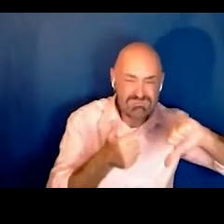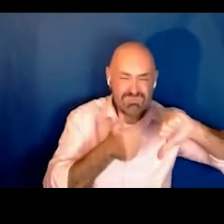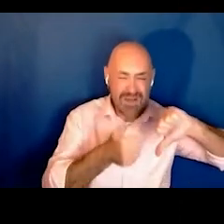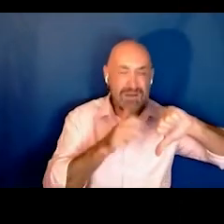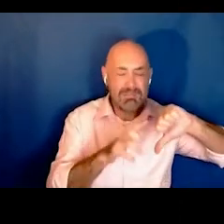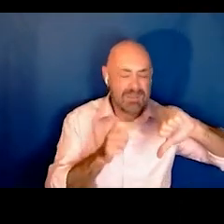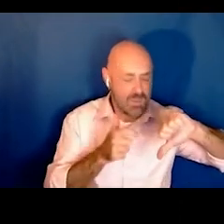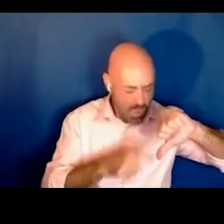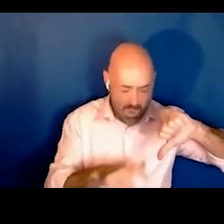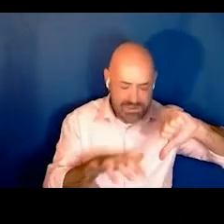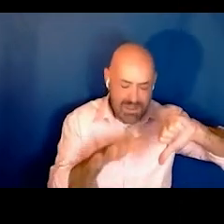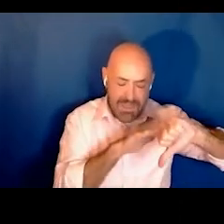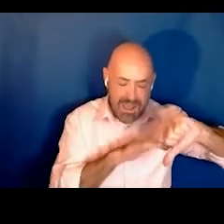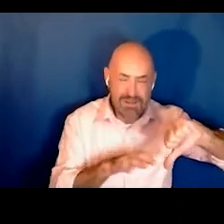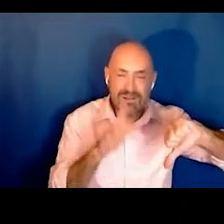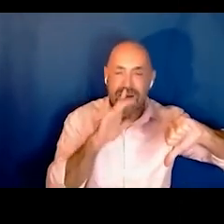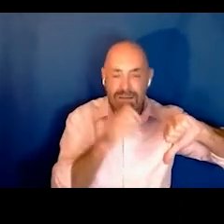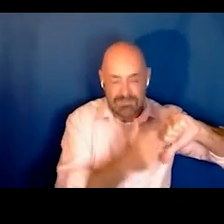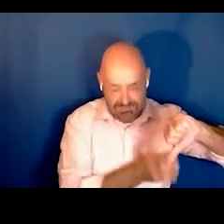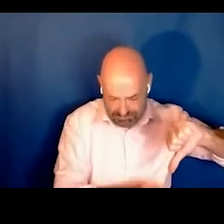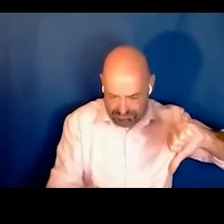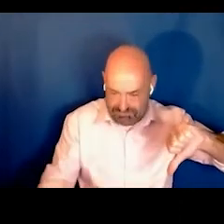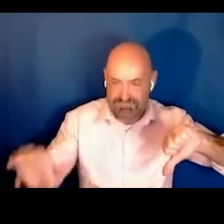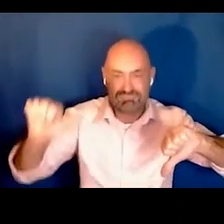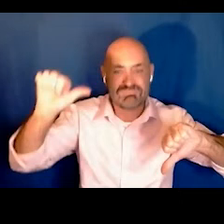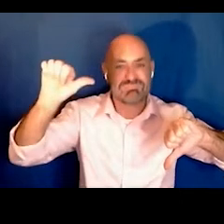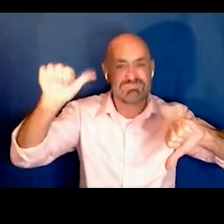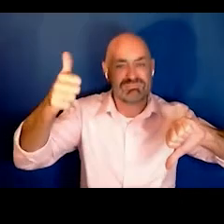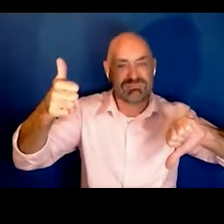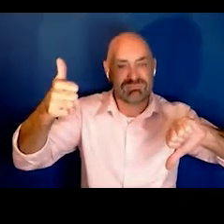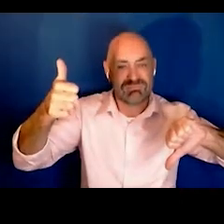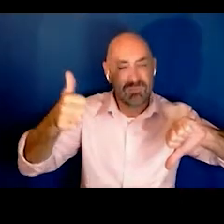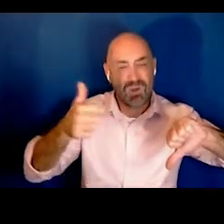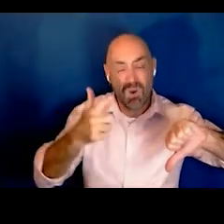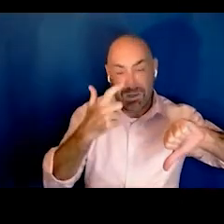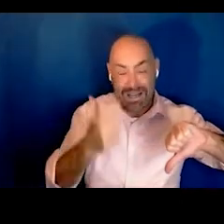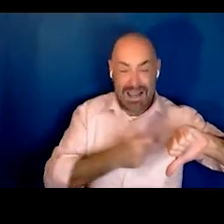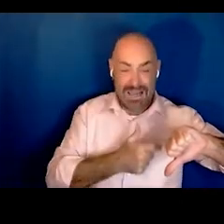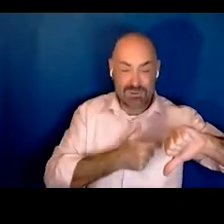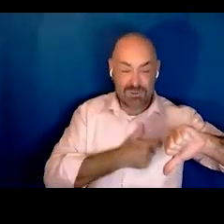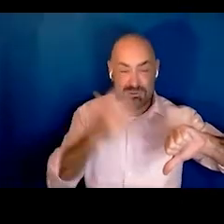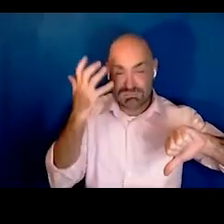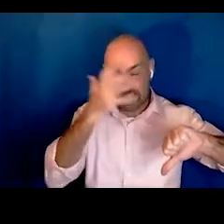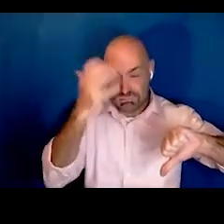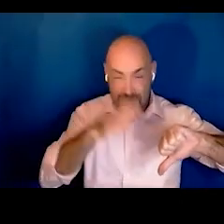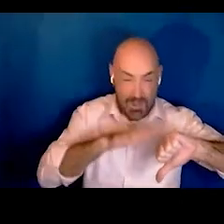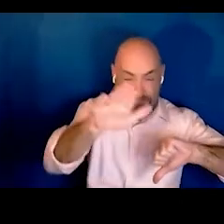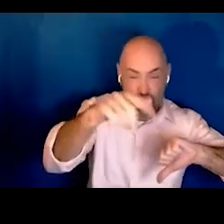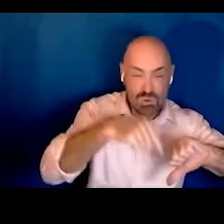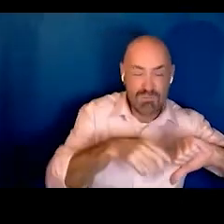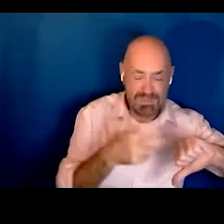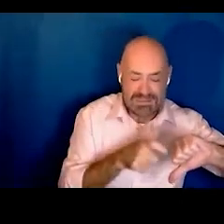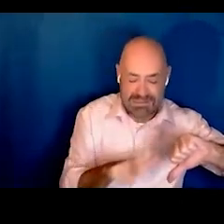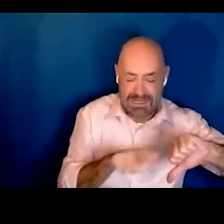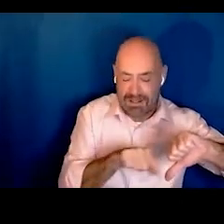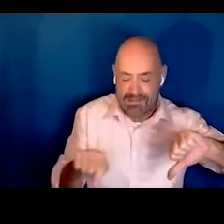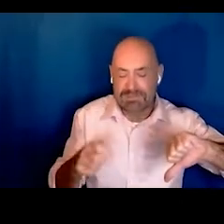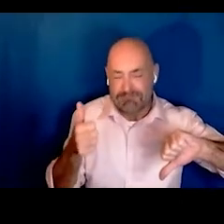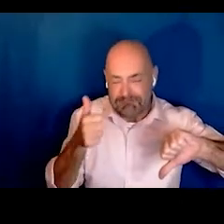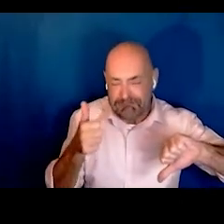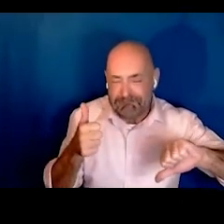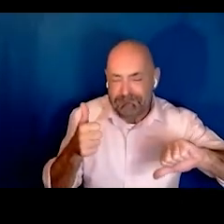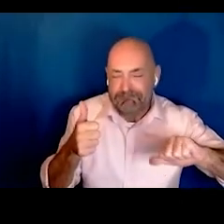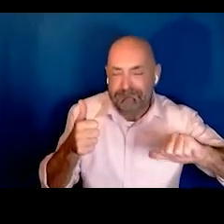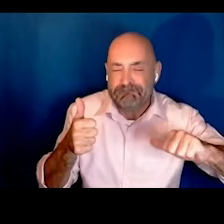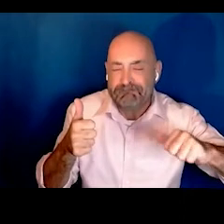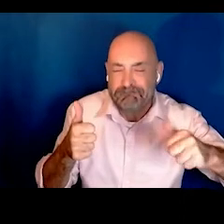there's always a better and a worse path forward. So we can feel anxious about the future and push for that future